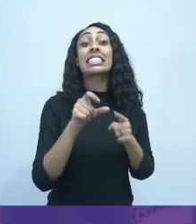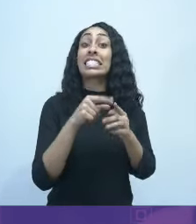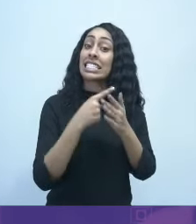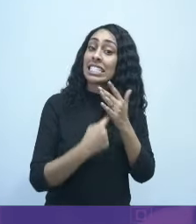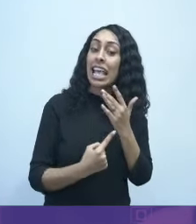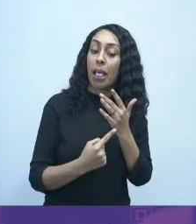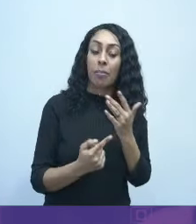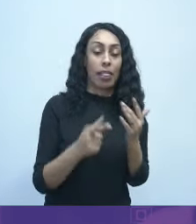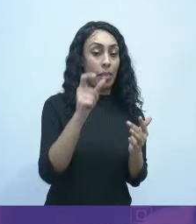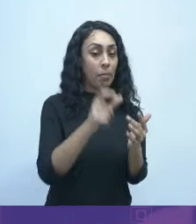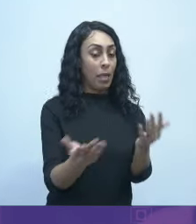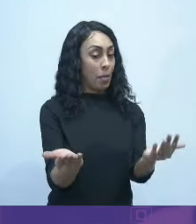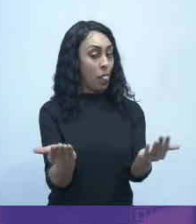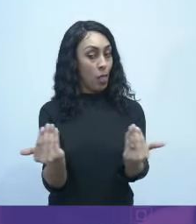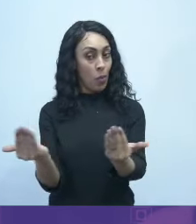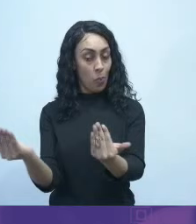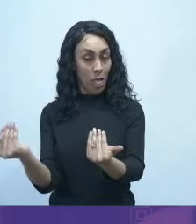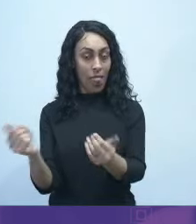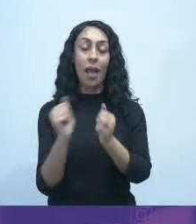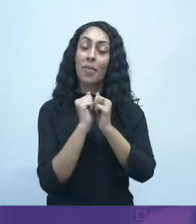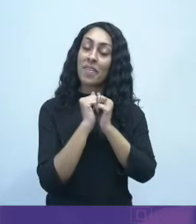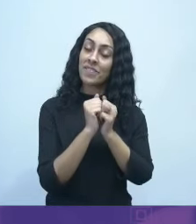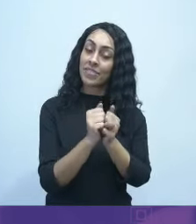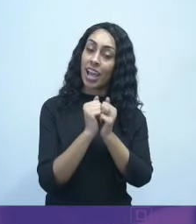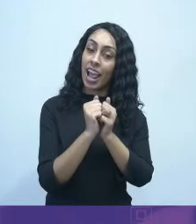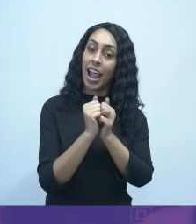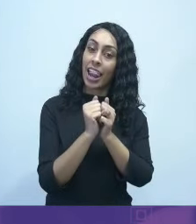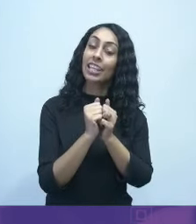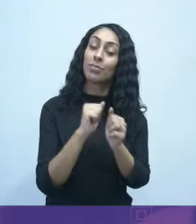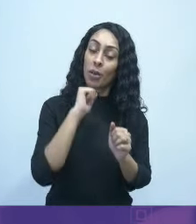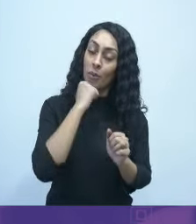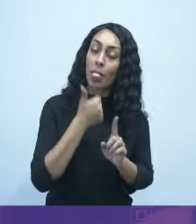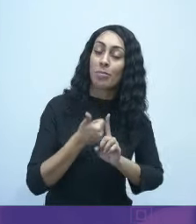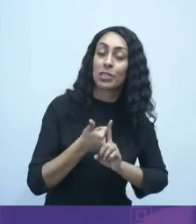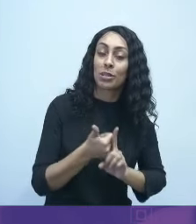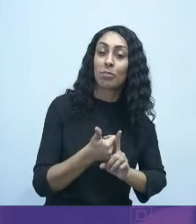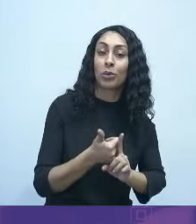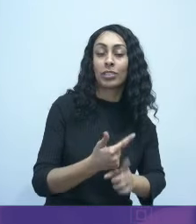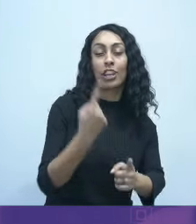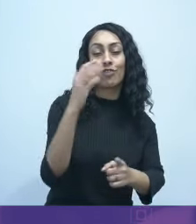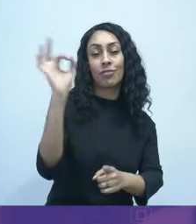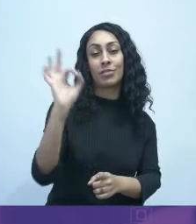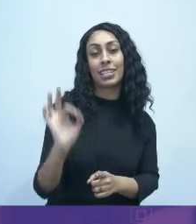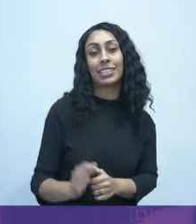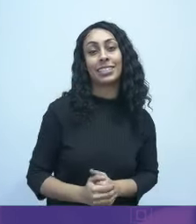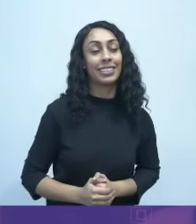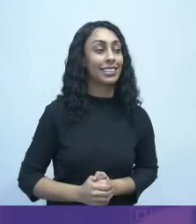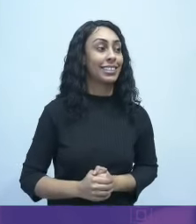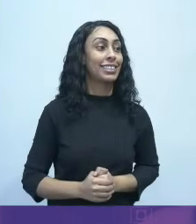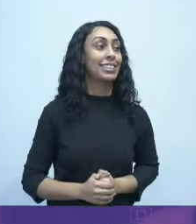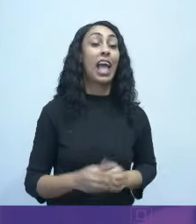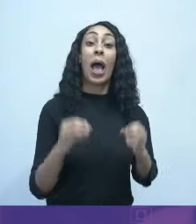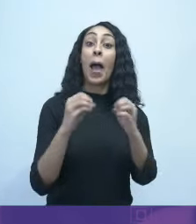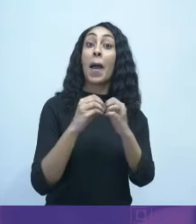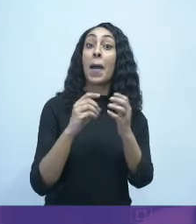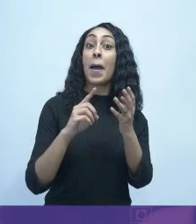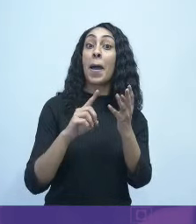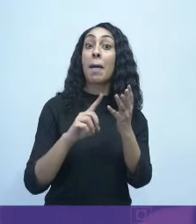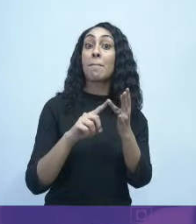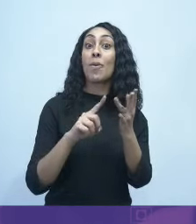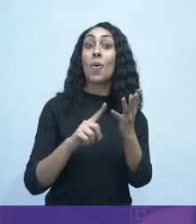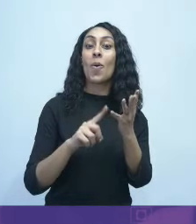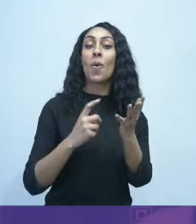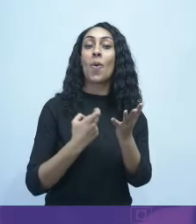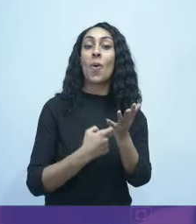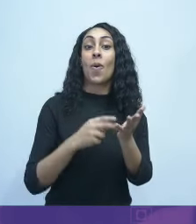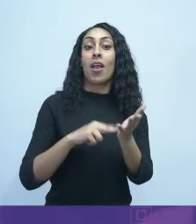are welcomed and valued and will be adequately supported. Now, Bournemouth Symphony Orchestra have been doing some